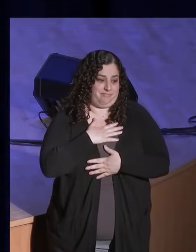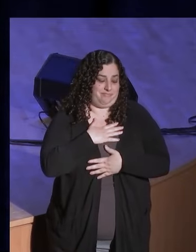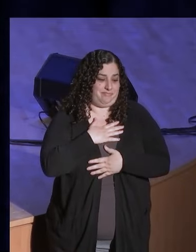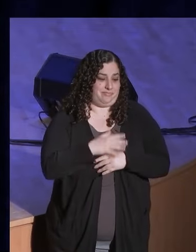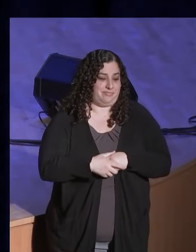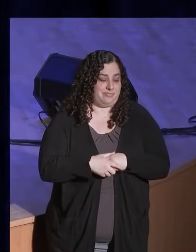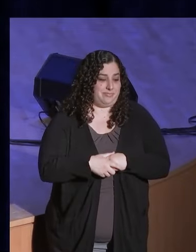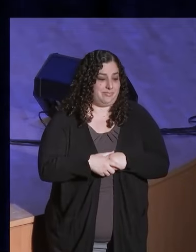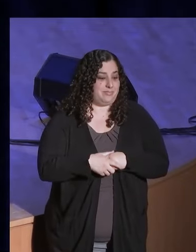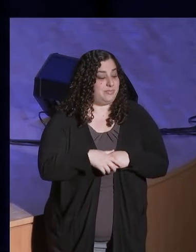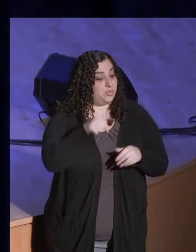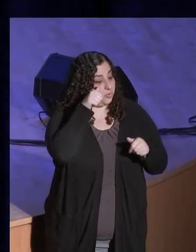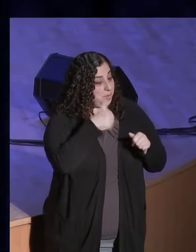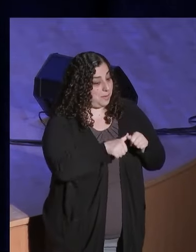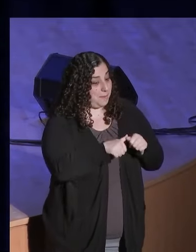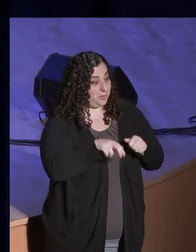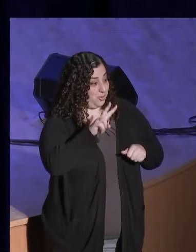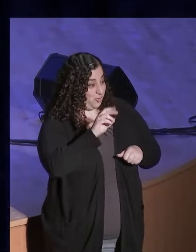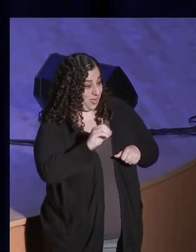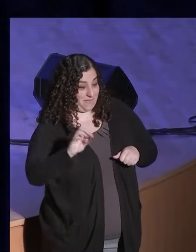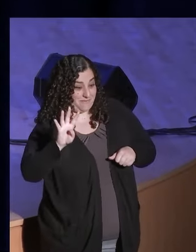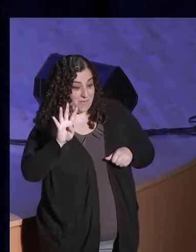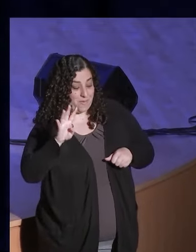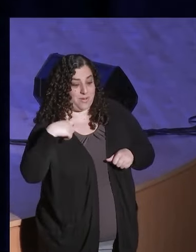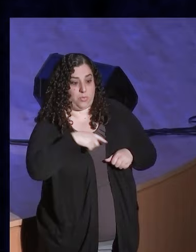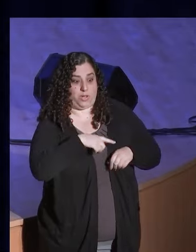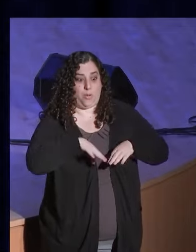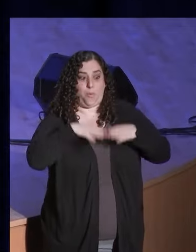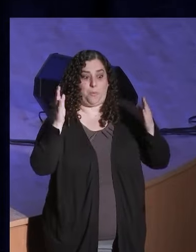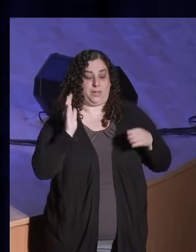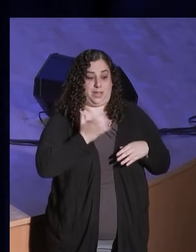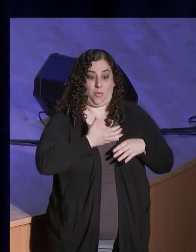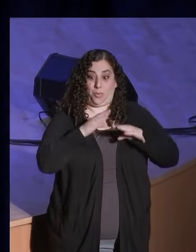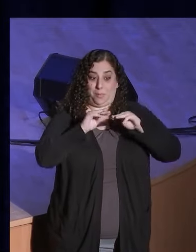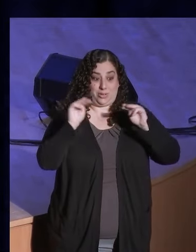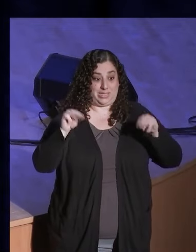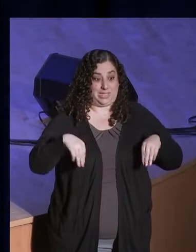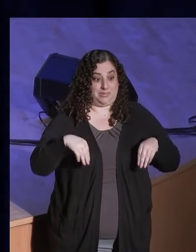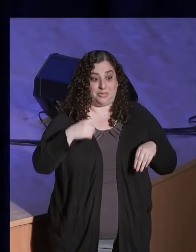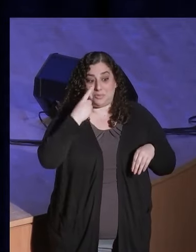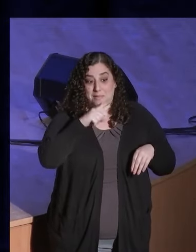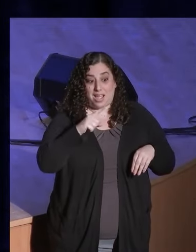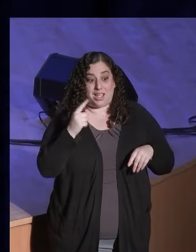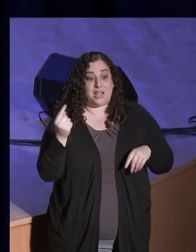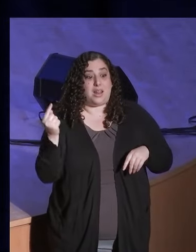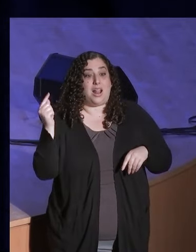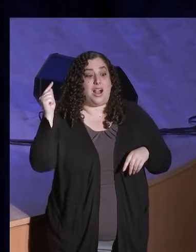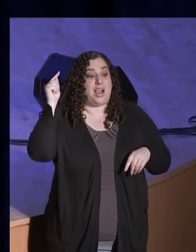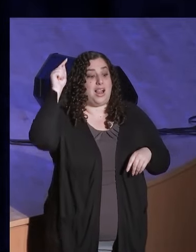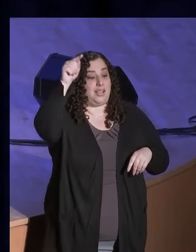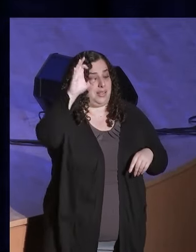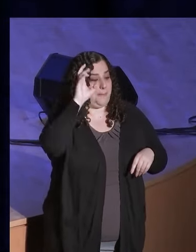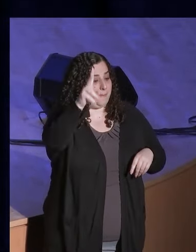doors to the public here on the National Mall, I'm going to ask you to, if you wouldn't mind, going to the back, and I'm going to ask